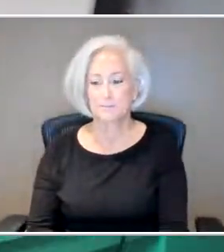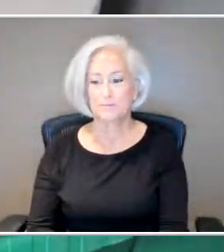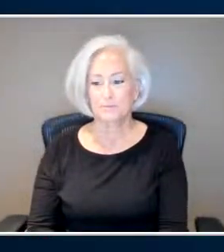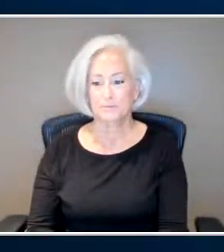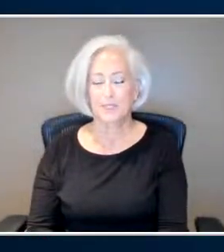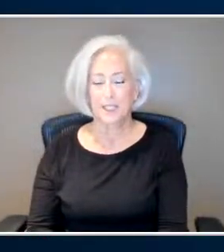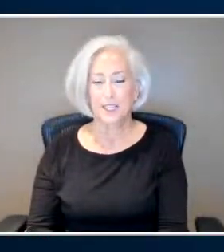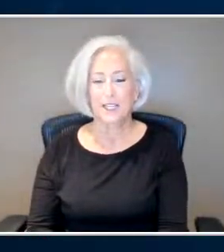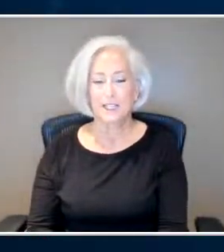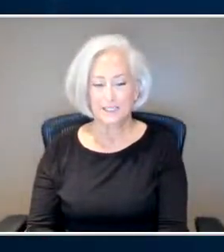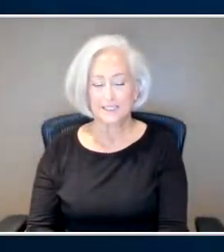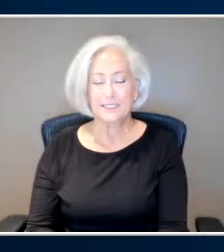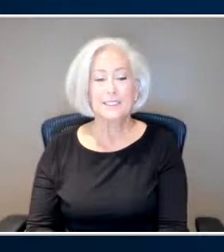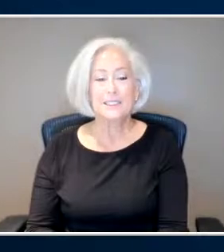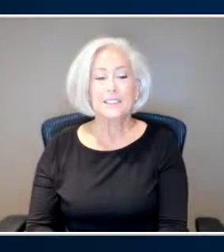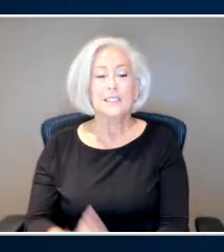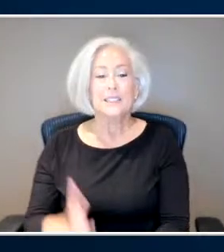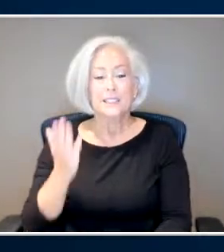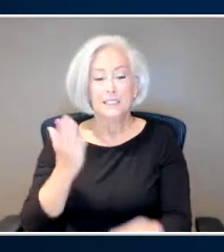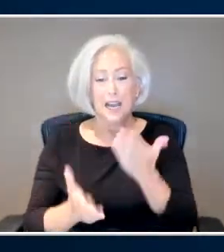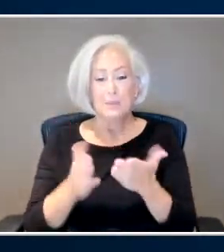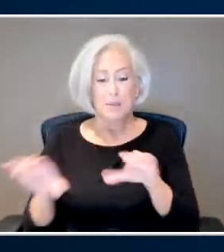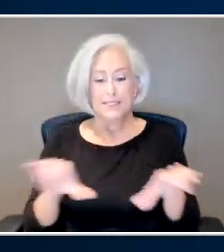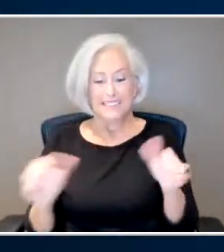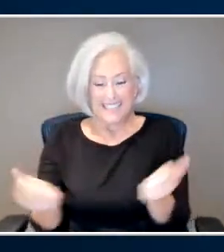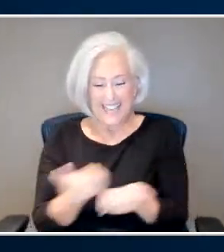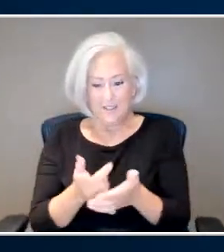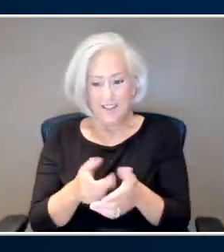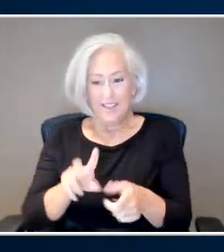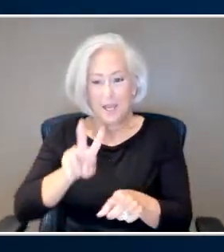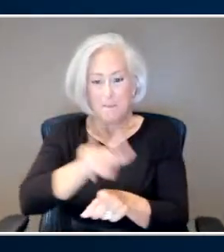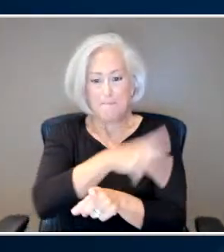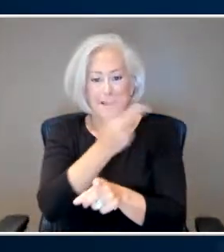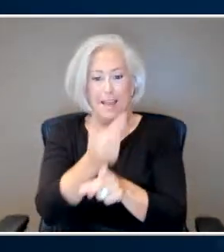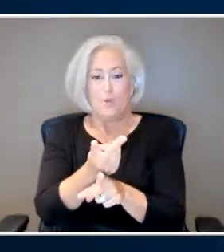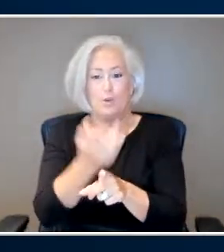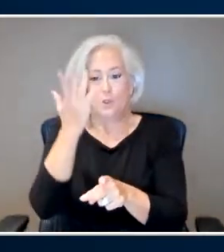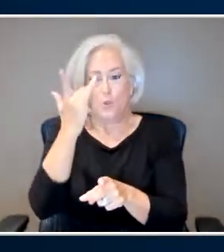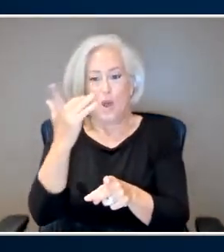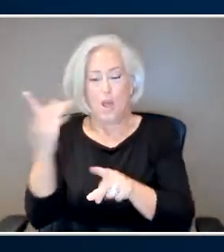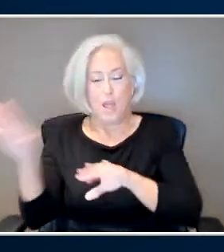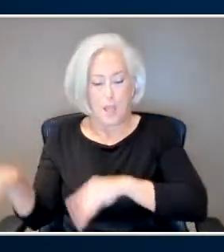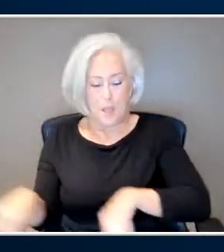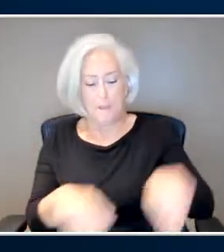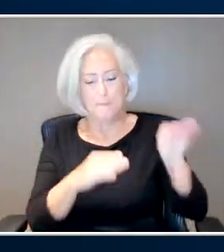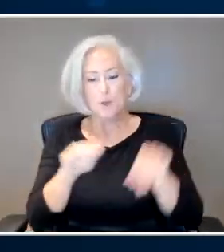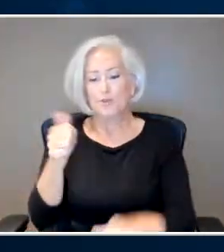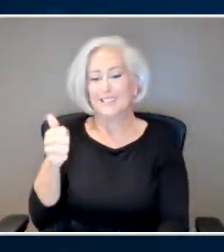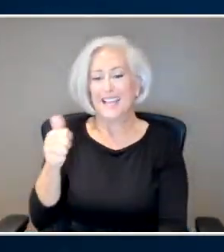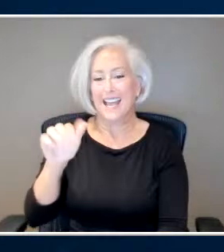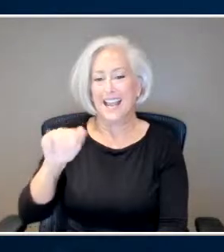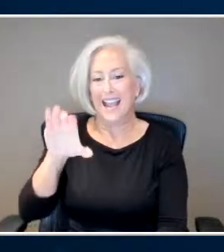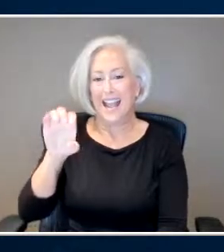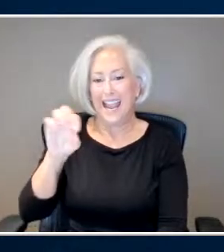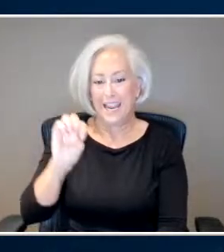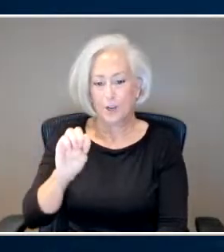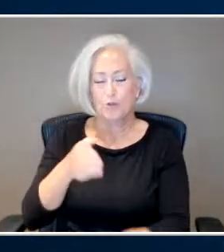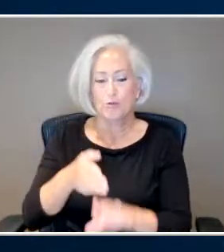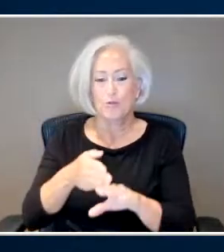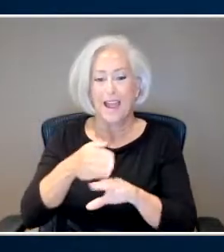Well, I probably did everything backwards in my life. I moved out to a 10-acre property right after I